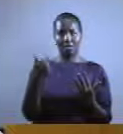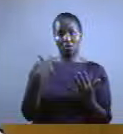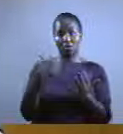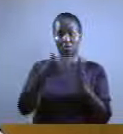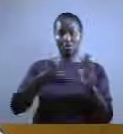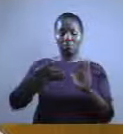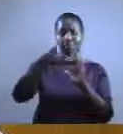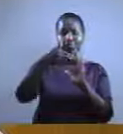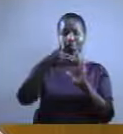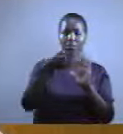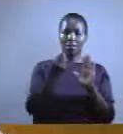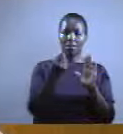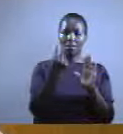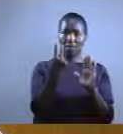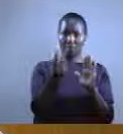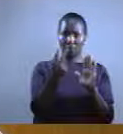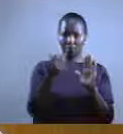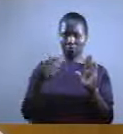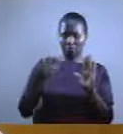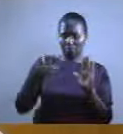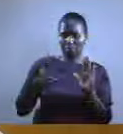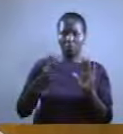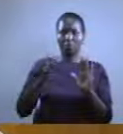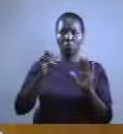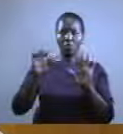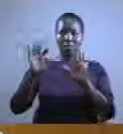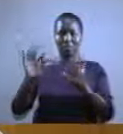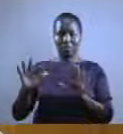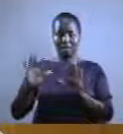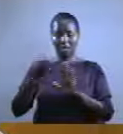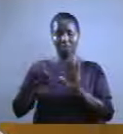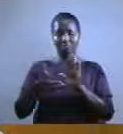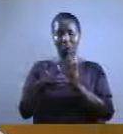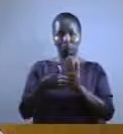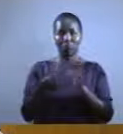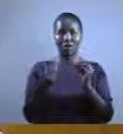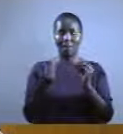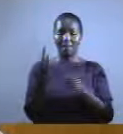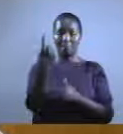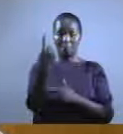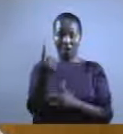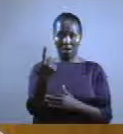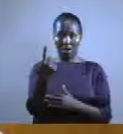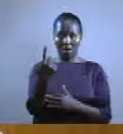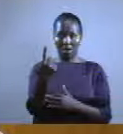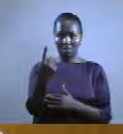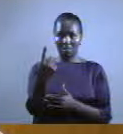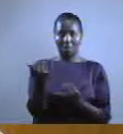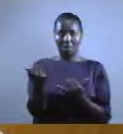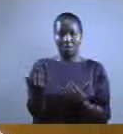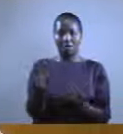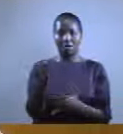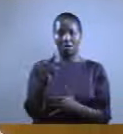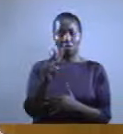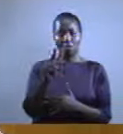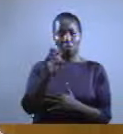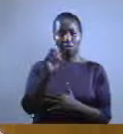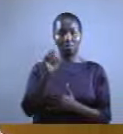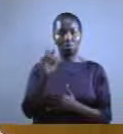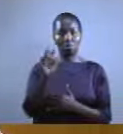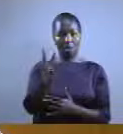2. In 2010, we were rated number 1. And in